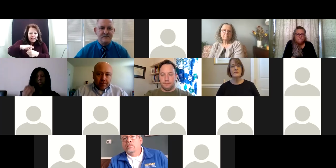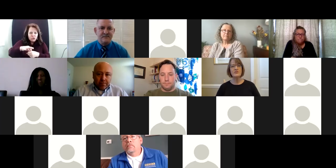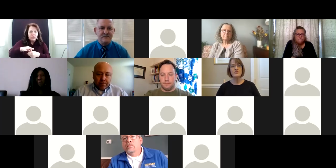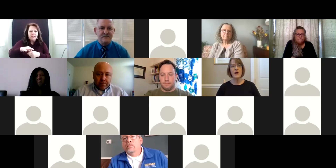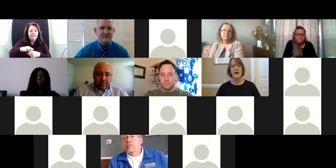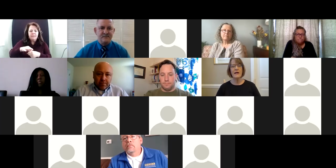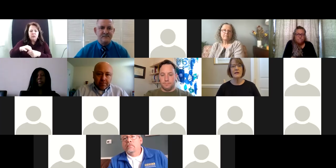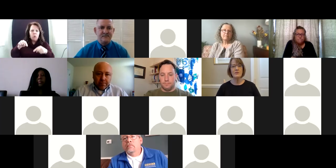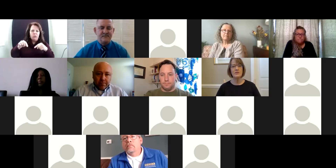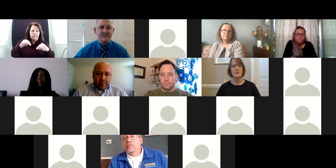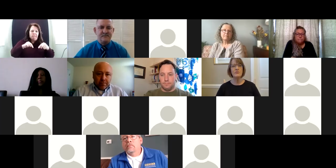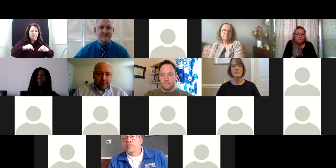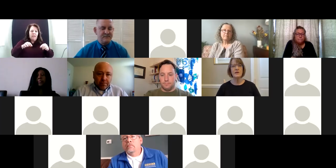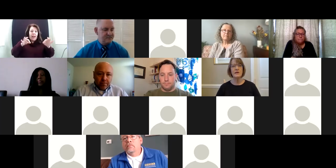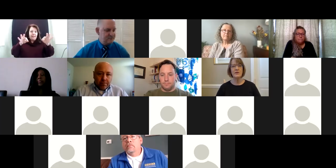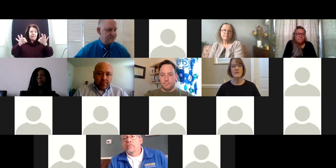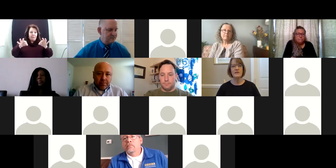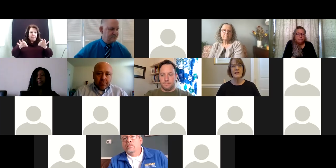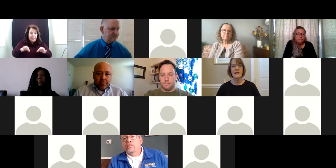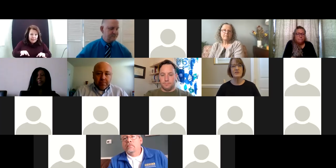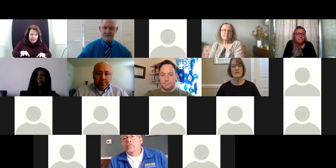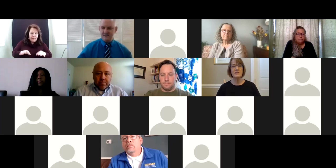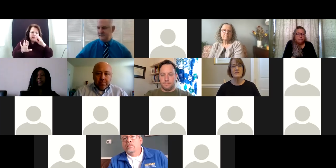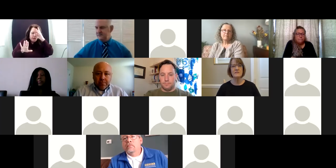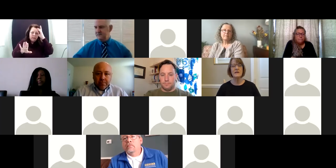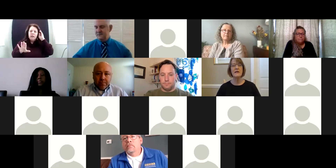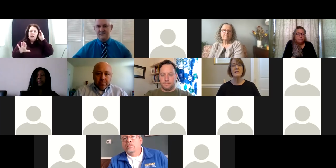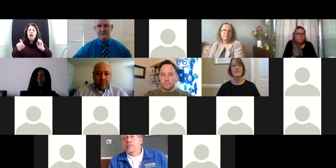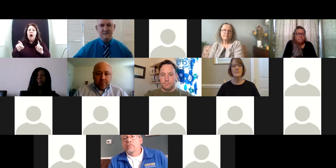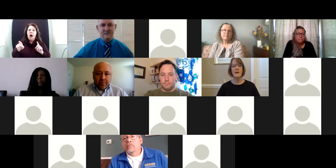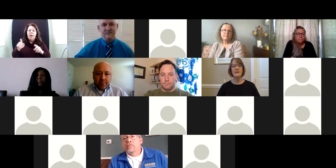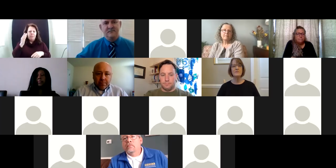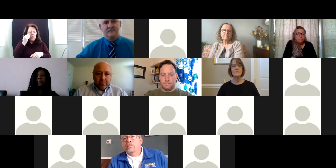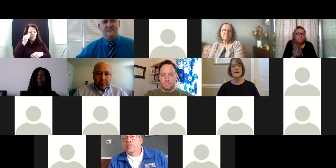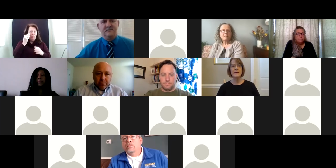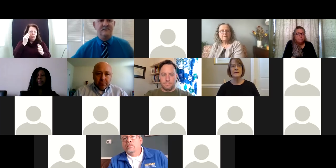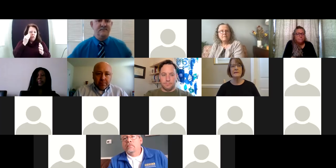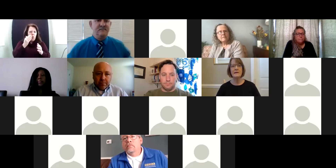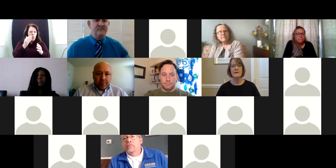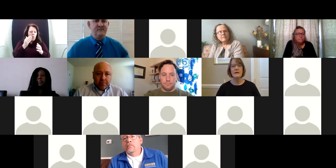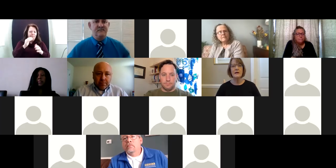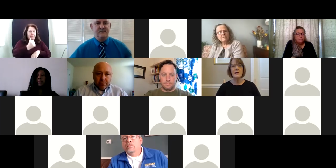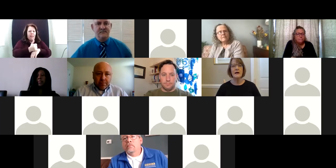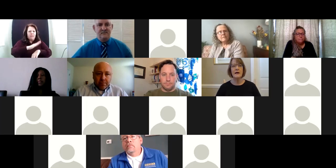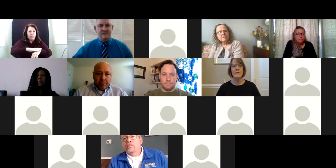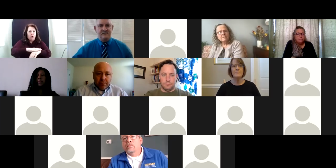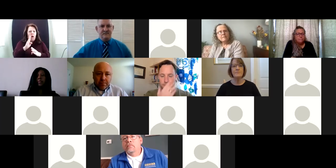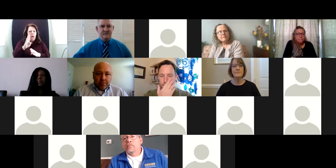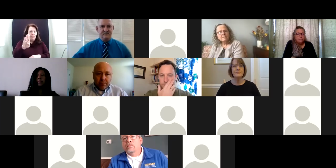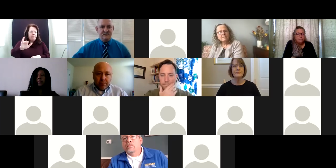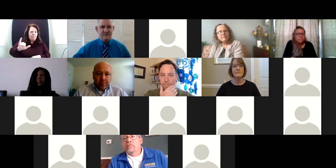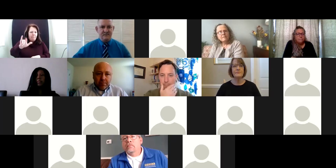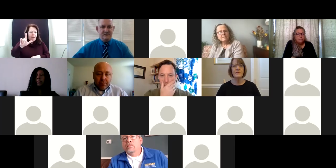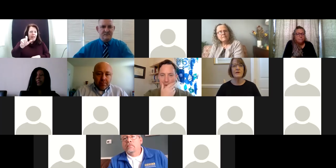So let's try to take care of the elections. And if I may explain,